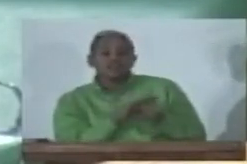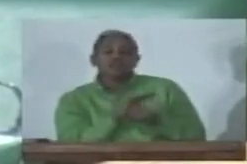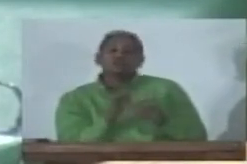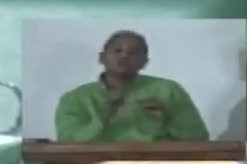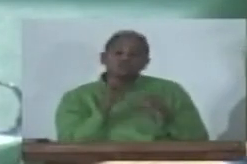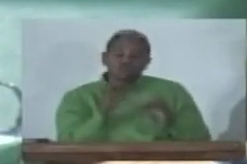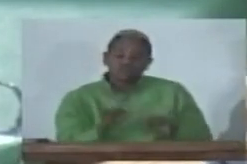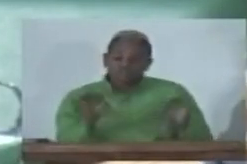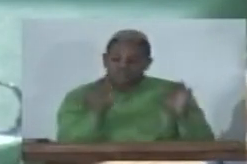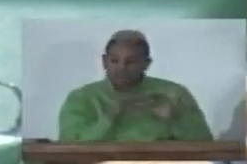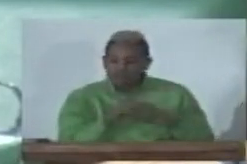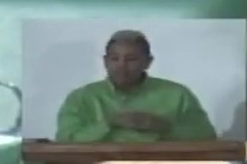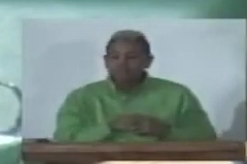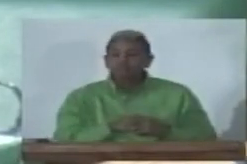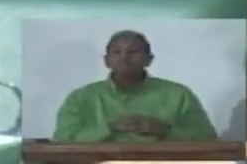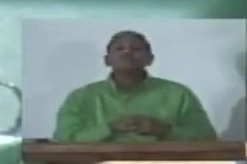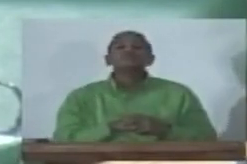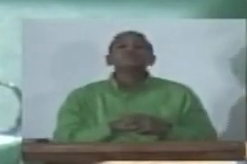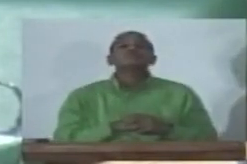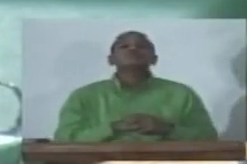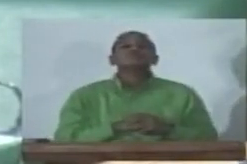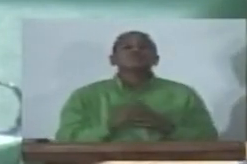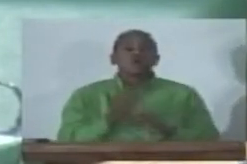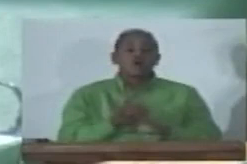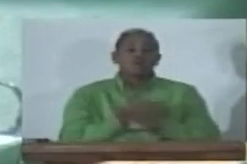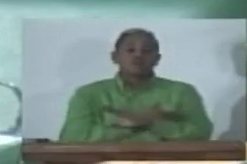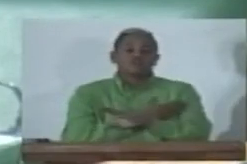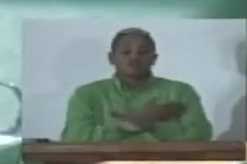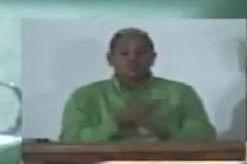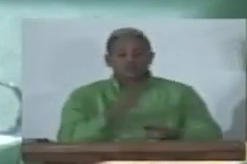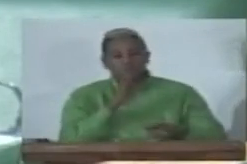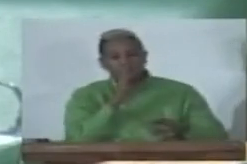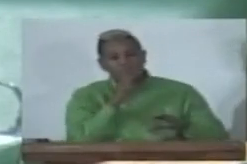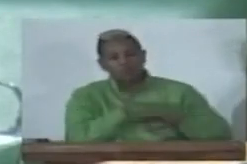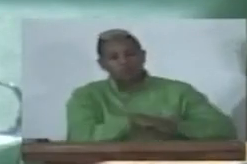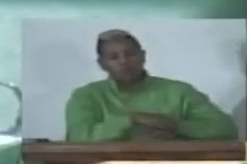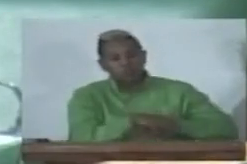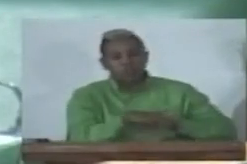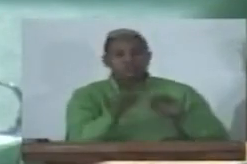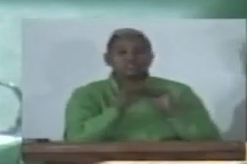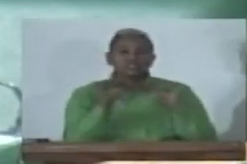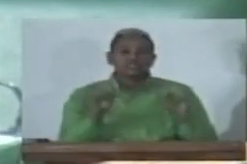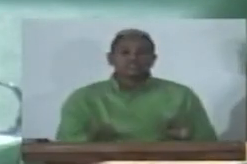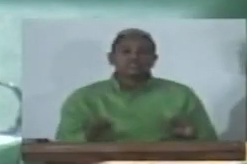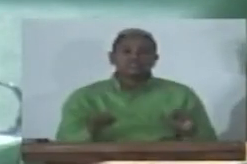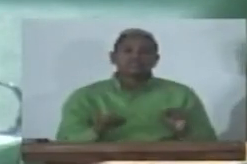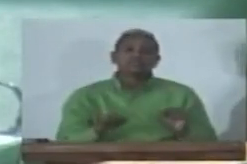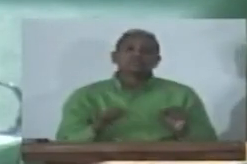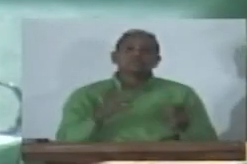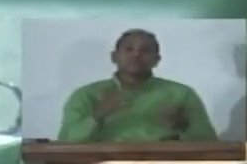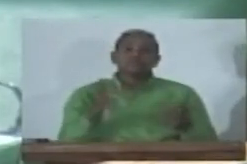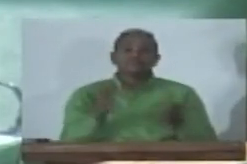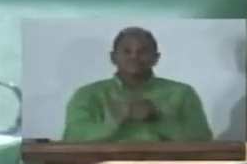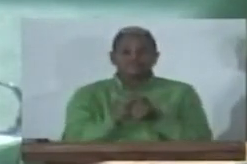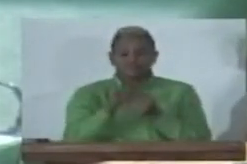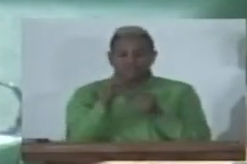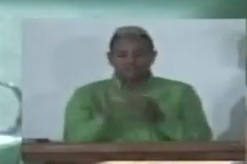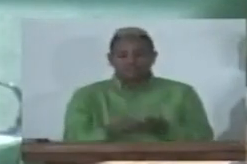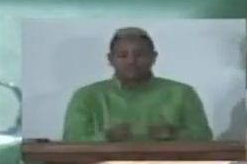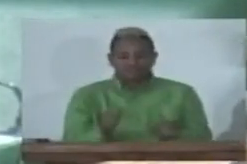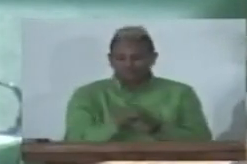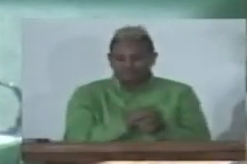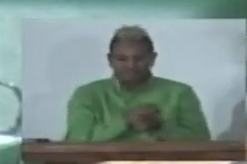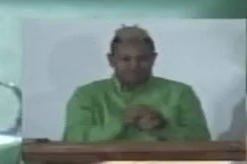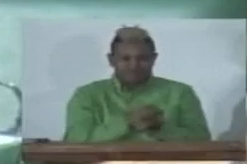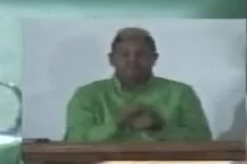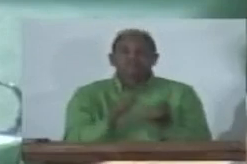critical, utilities upgrade of the wastewater systems, incinerator, stormwater systems and such. So